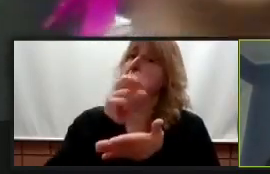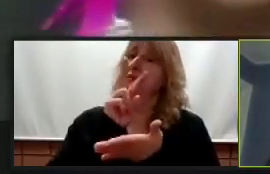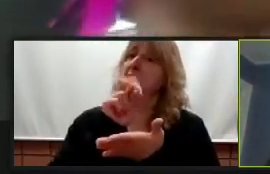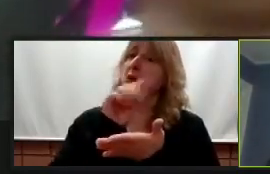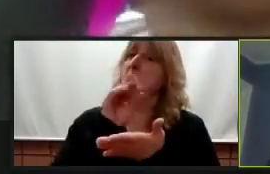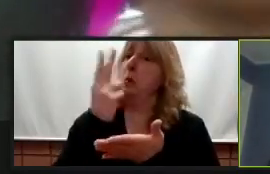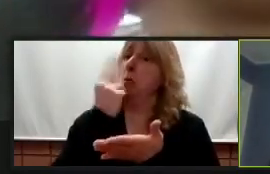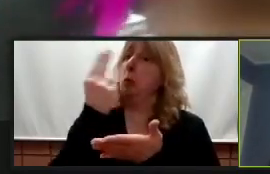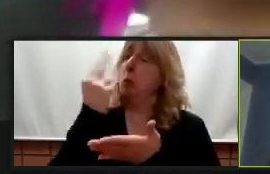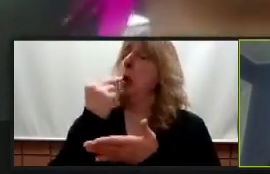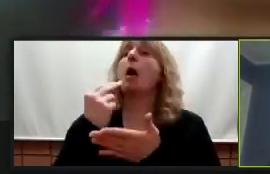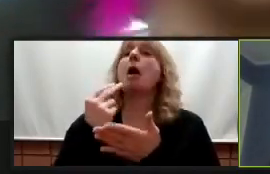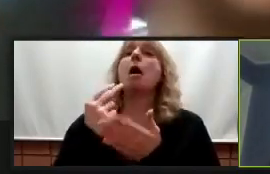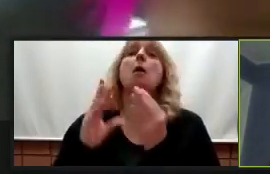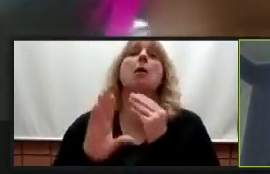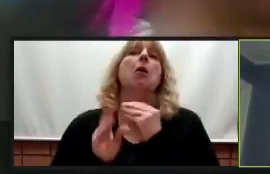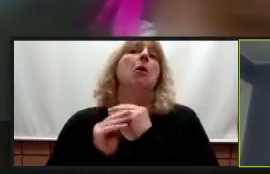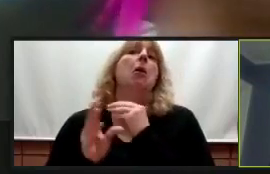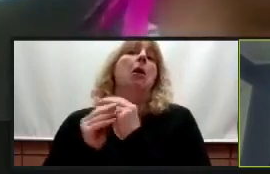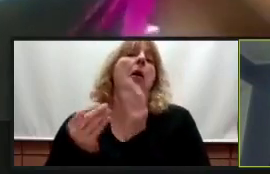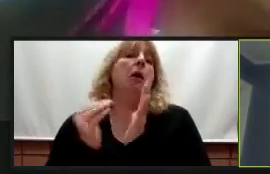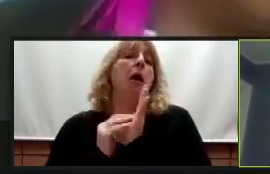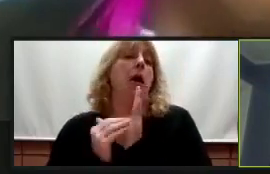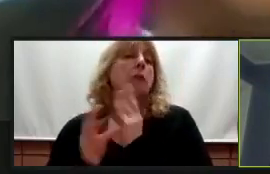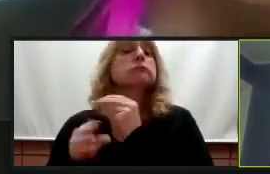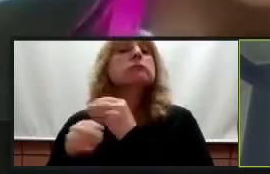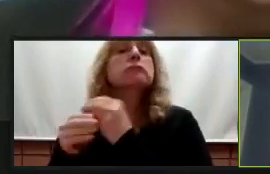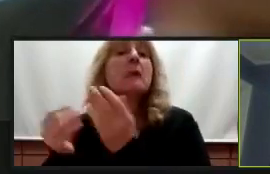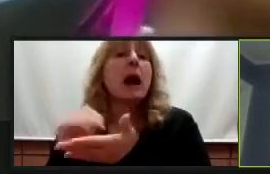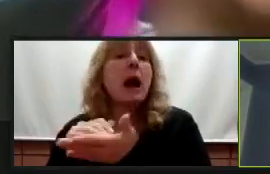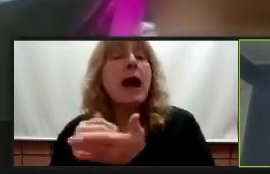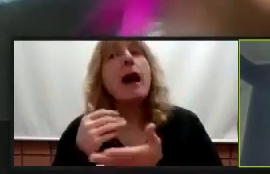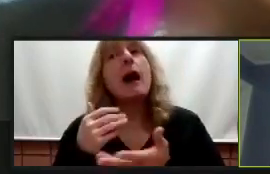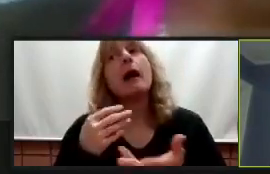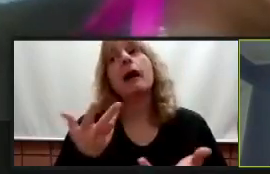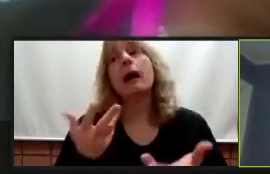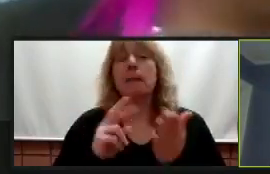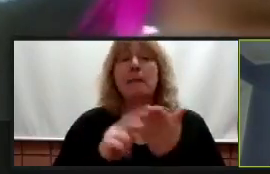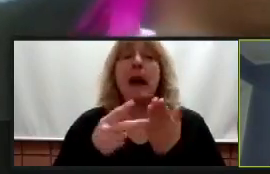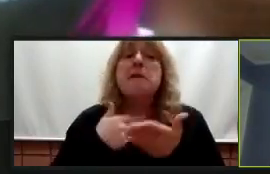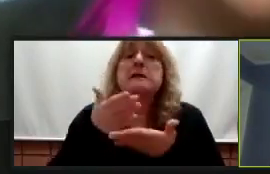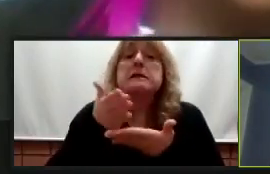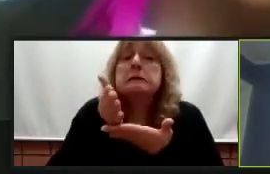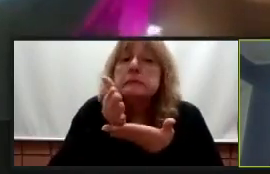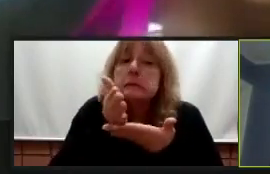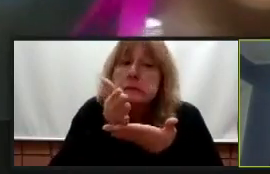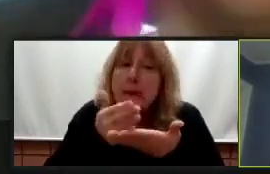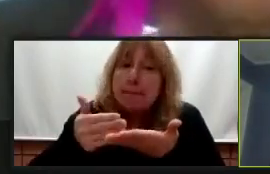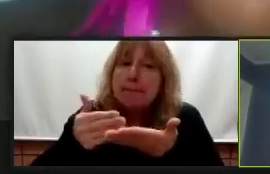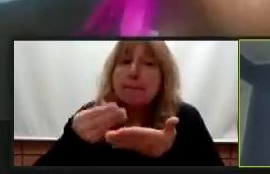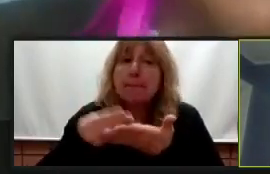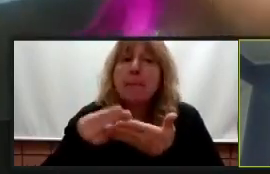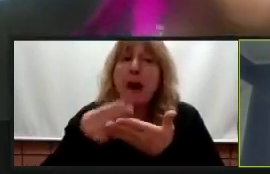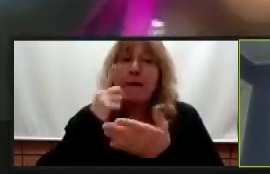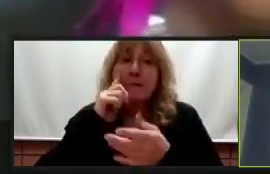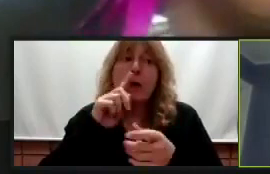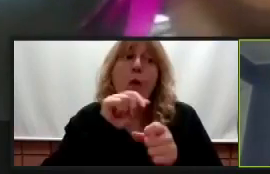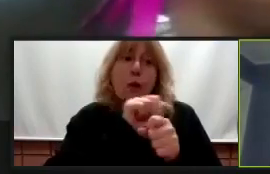are now, there are some dollars for some COVID relief that is being appropriated.